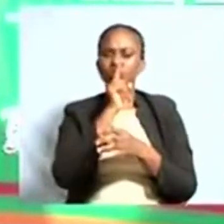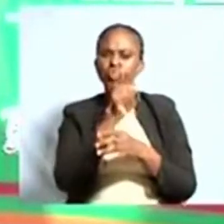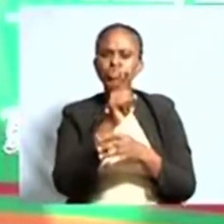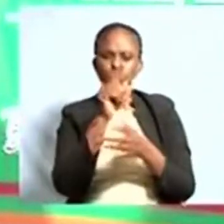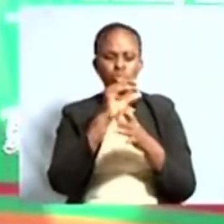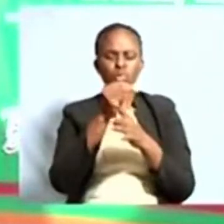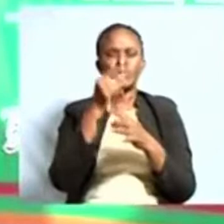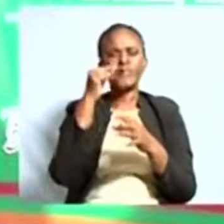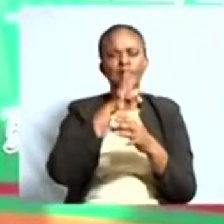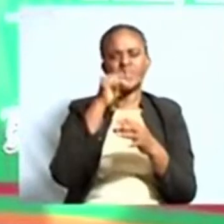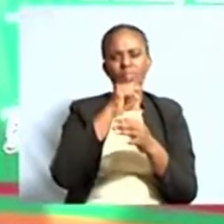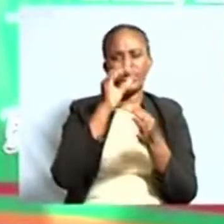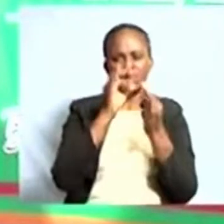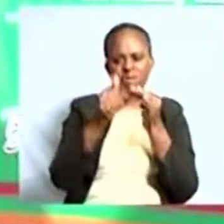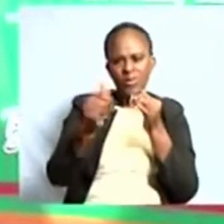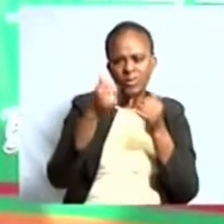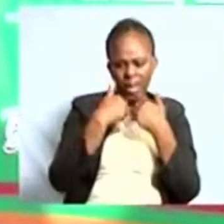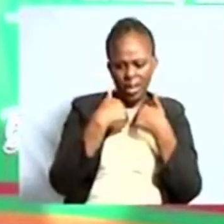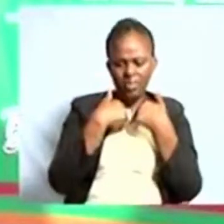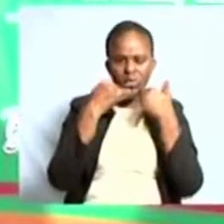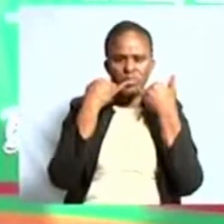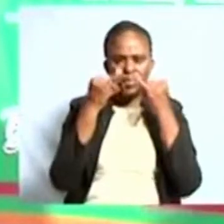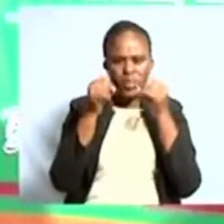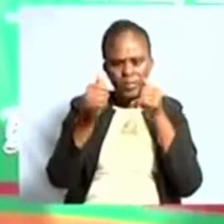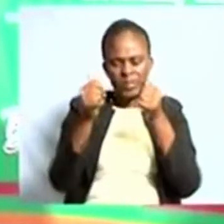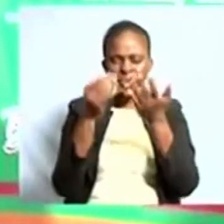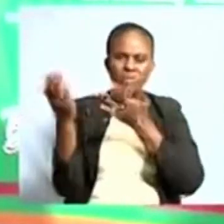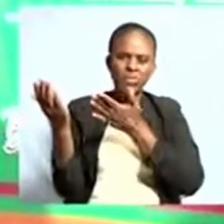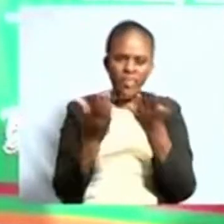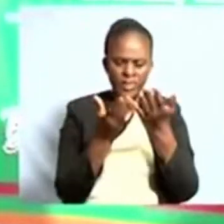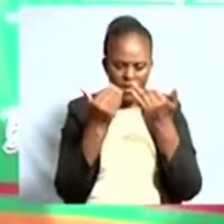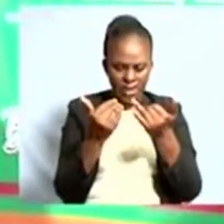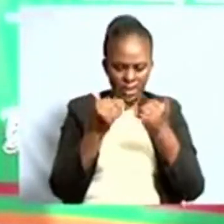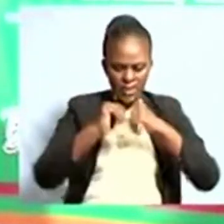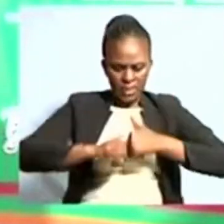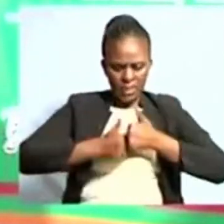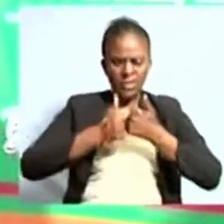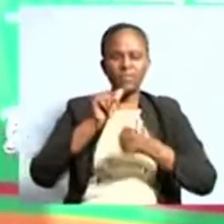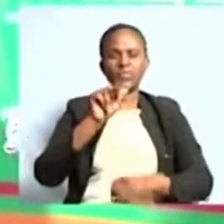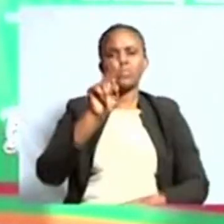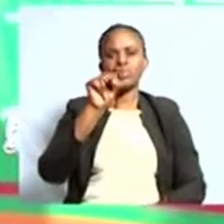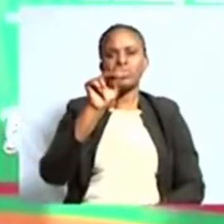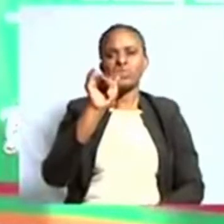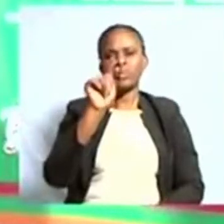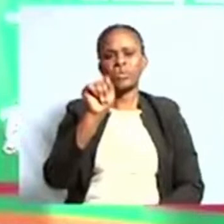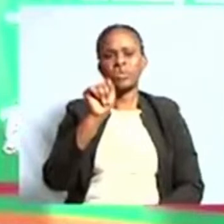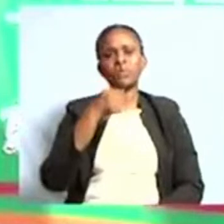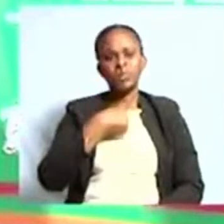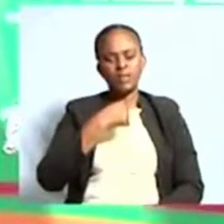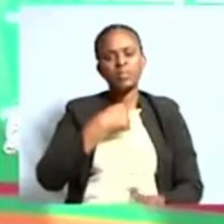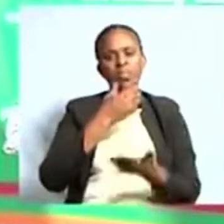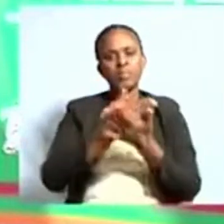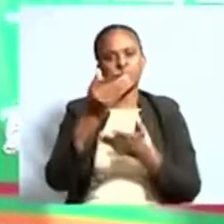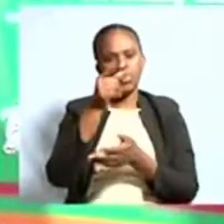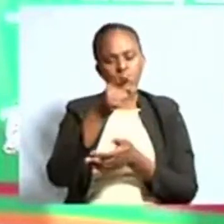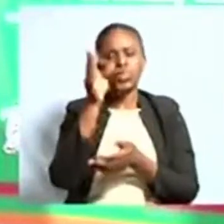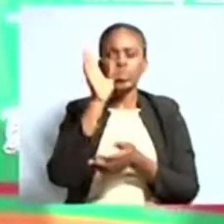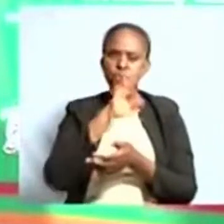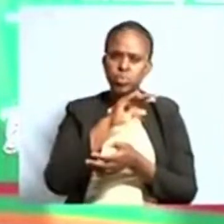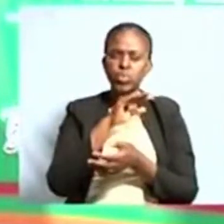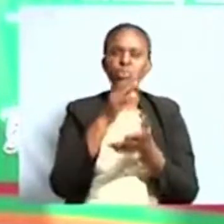counterfeit. Then if you have that information, you bring it to our unit and say, okay, I've bought this, I was told this